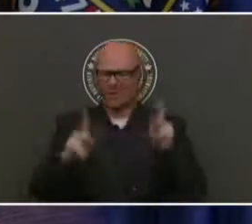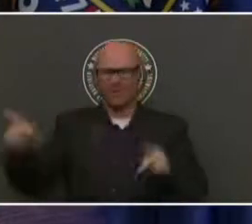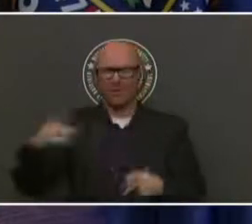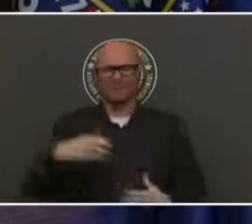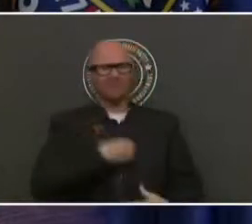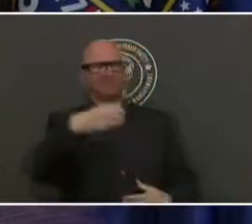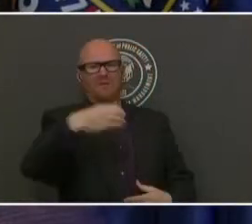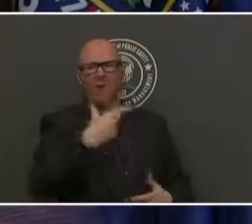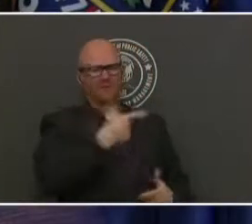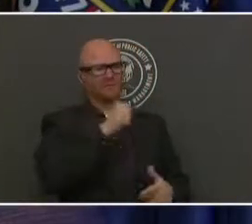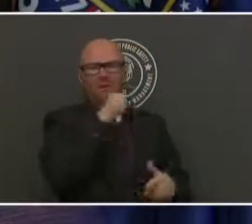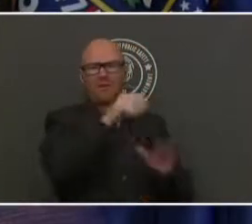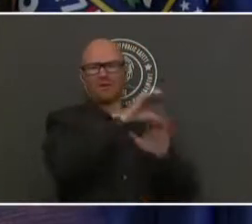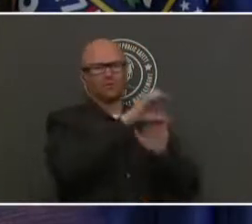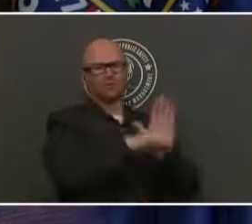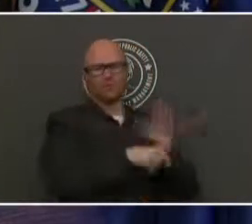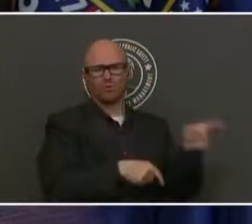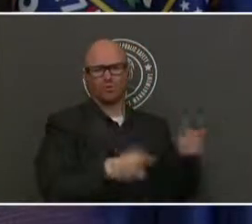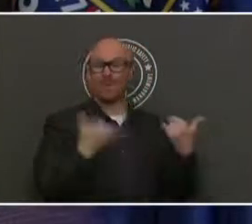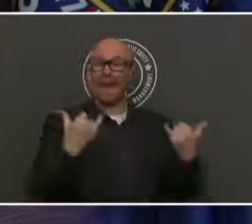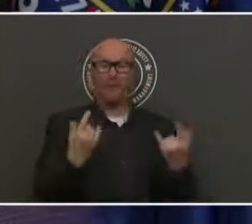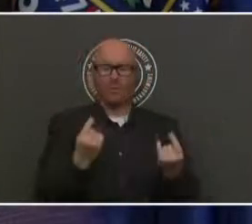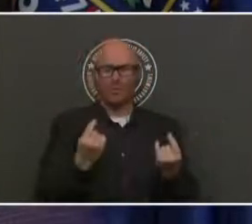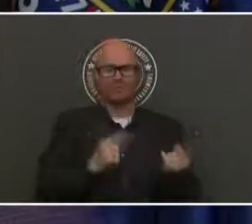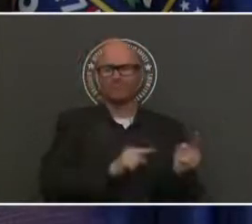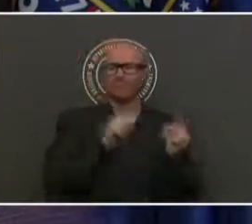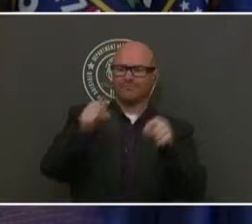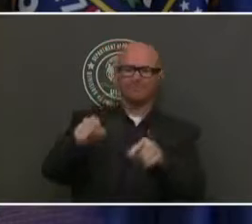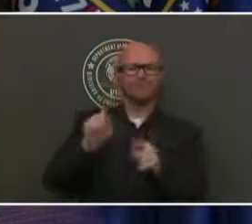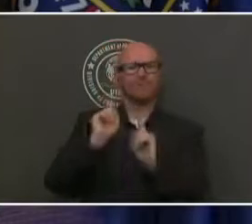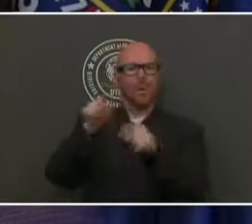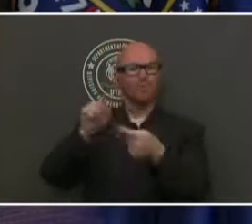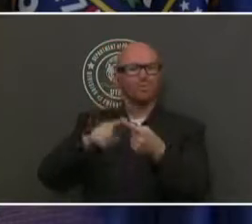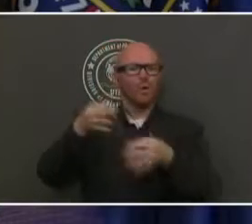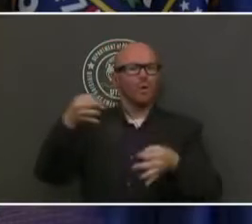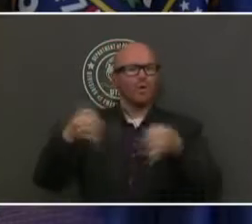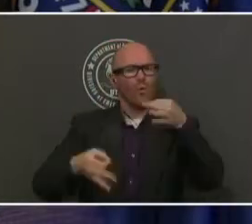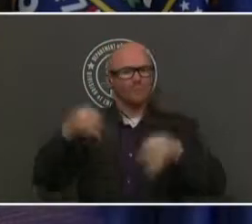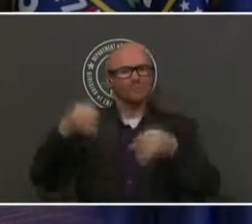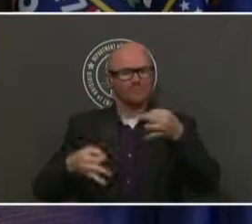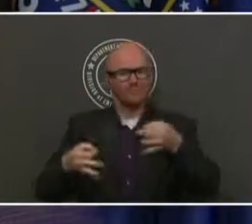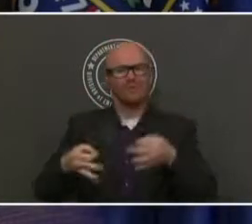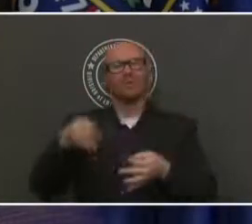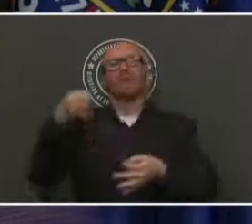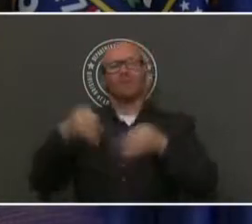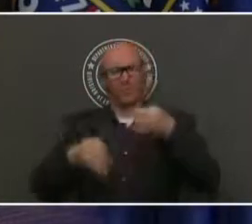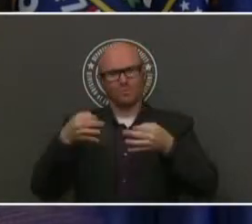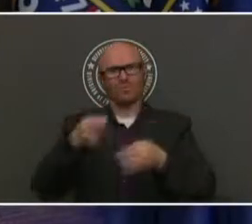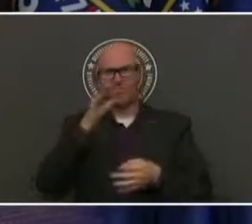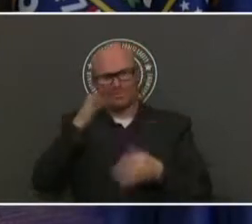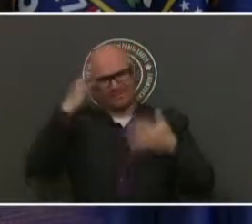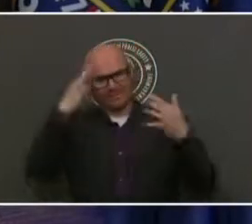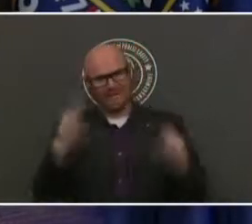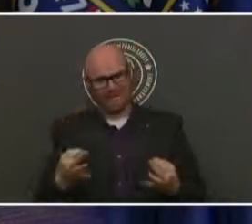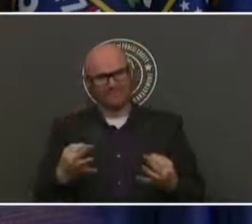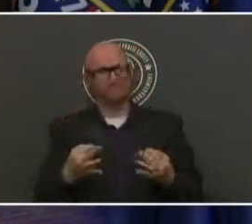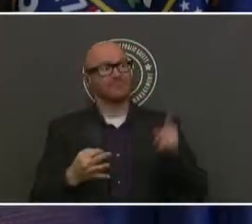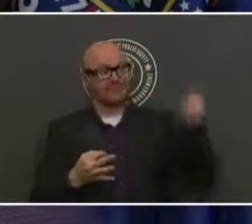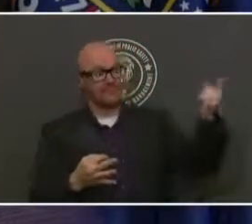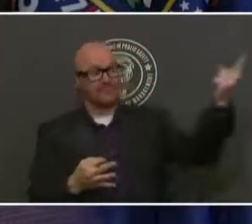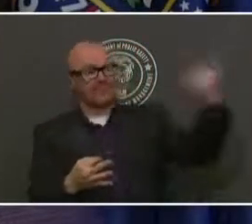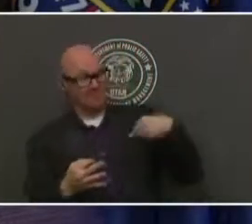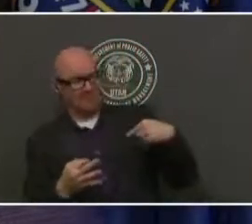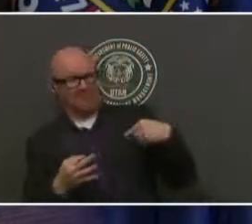will go through that process, and we will challenge those pronouncements and those orders,